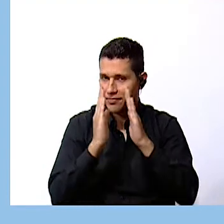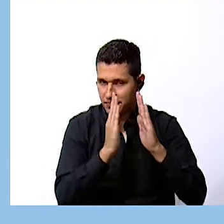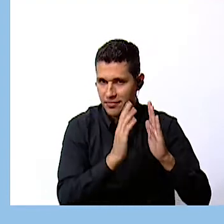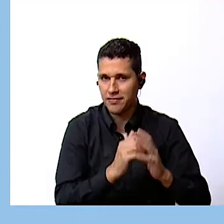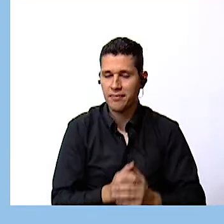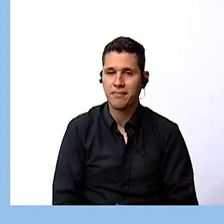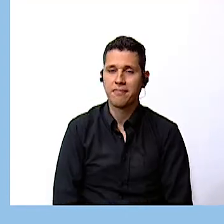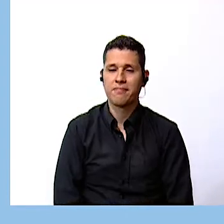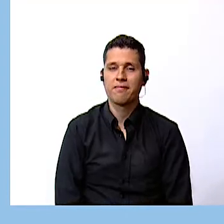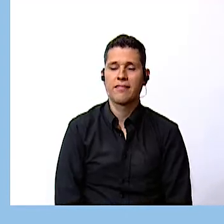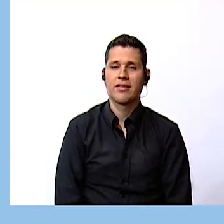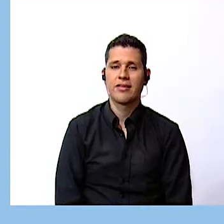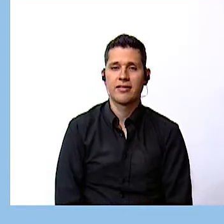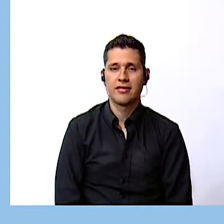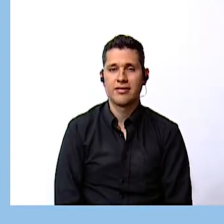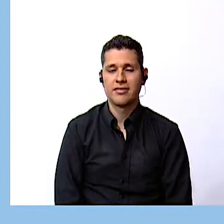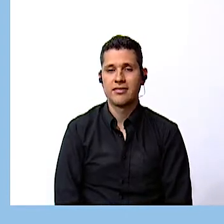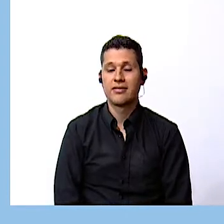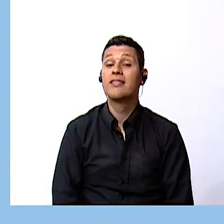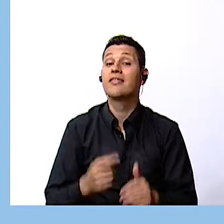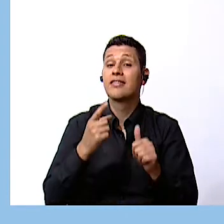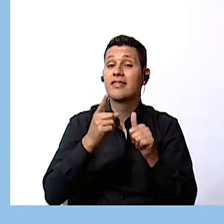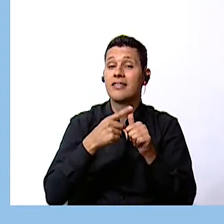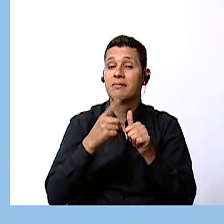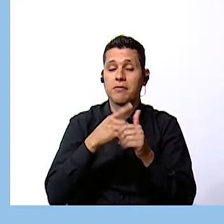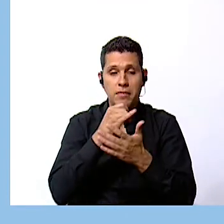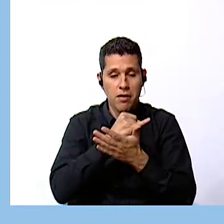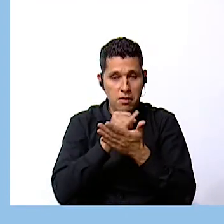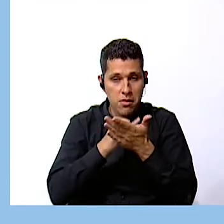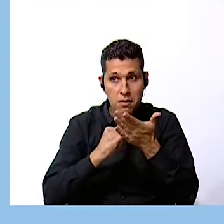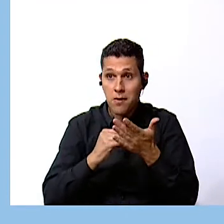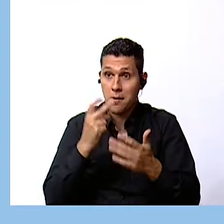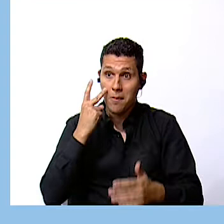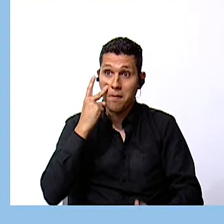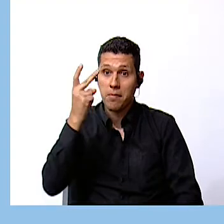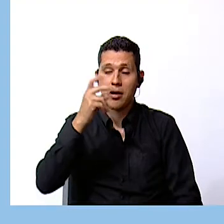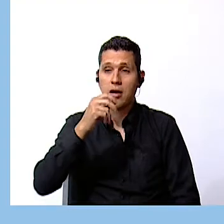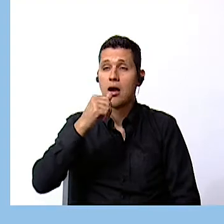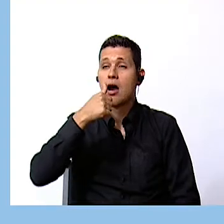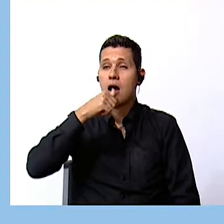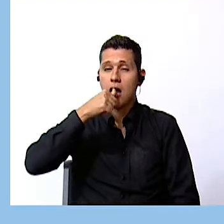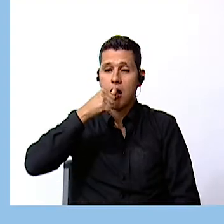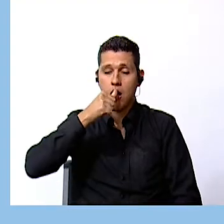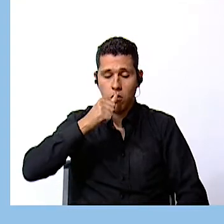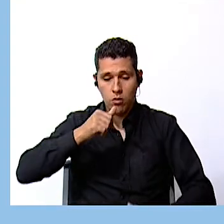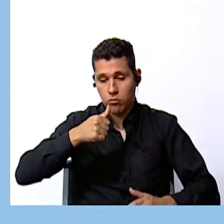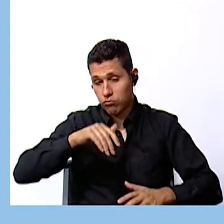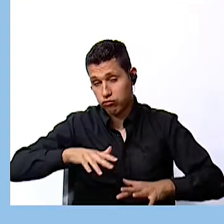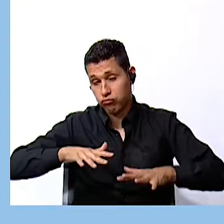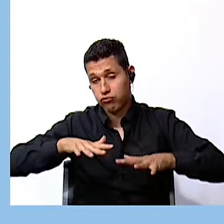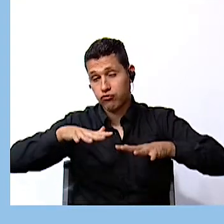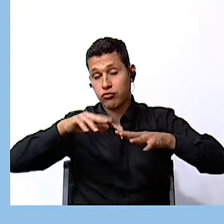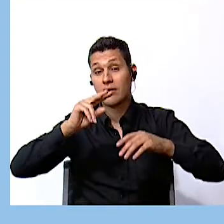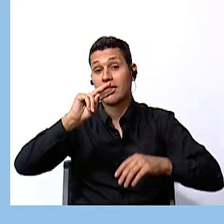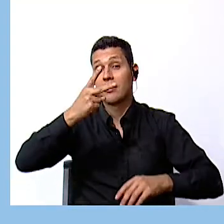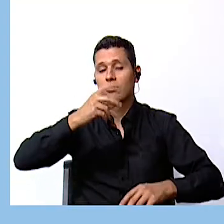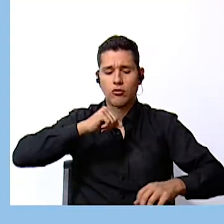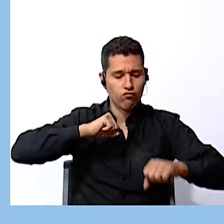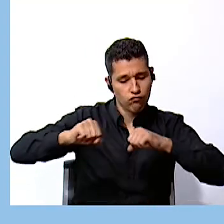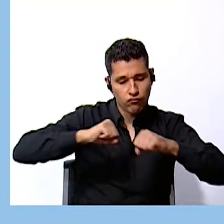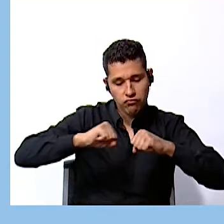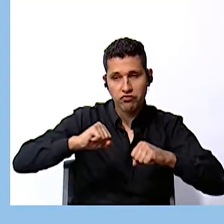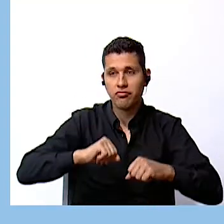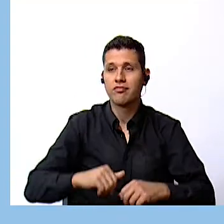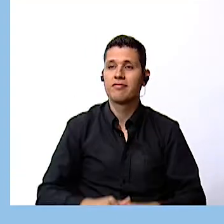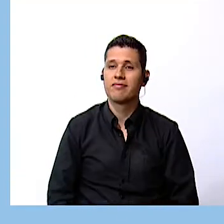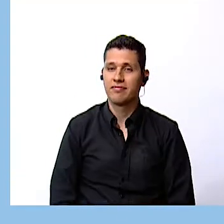al desastre natural. El primer dibujo, observan, es una inundación y el segundo un terremoto. The first picture